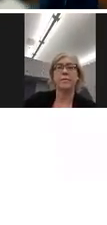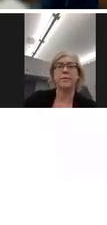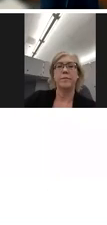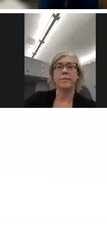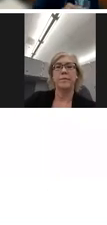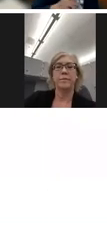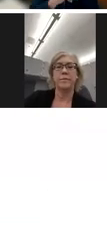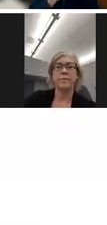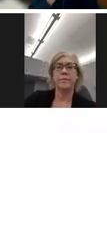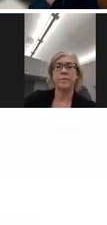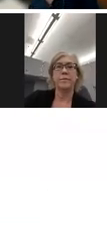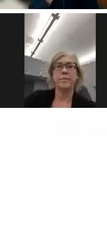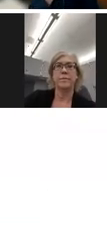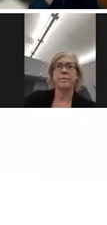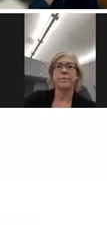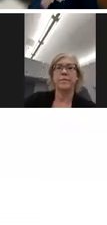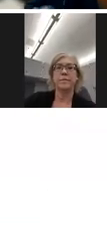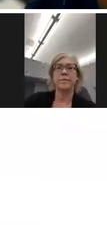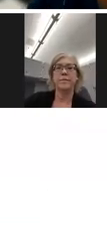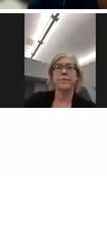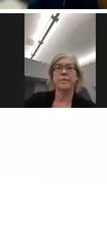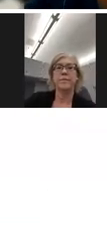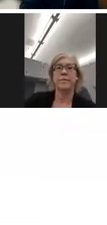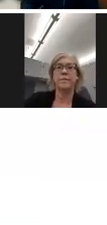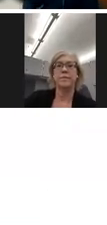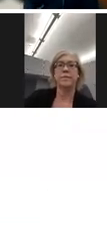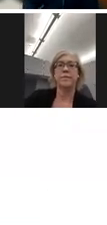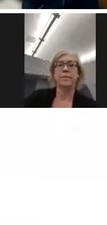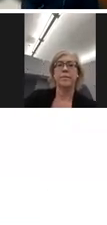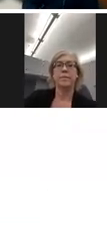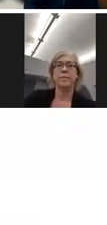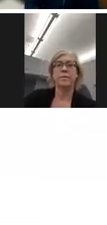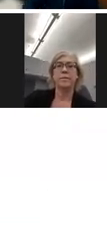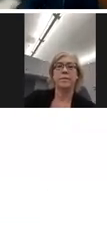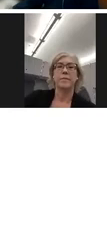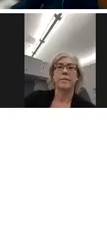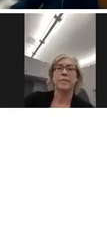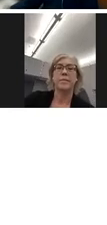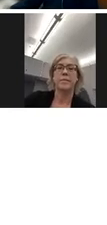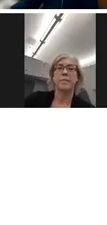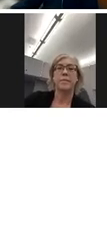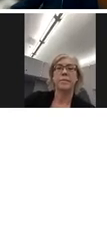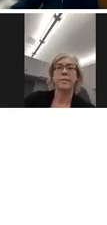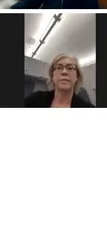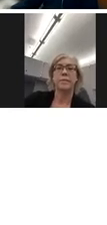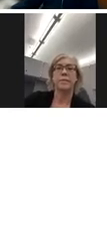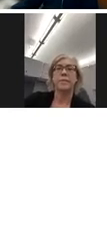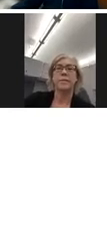with job training or employment or both, we also provide no-cost services to